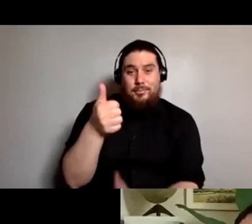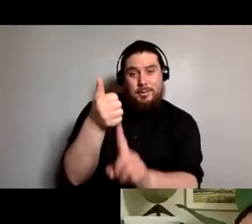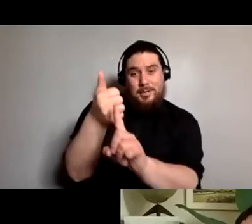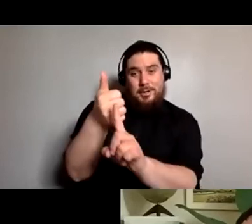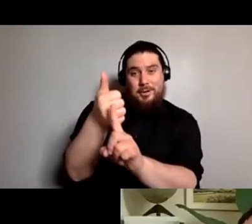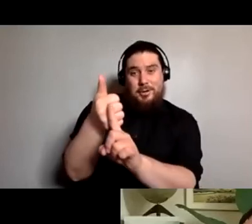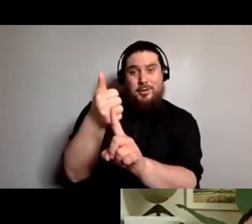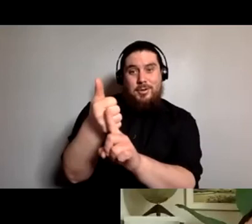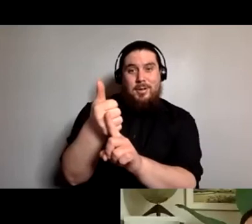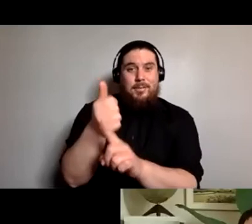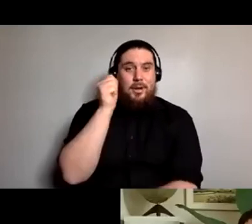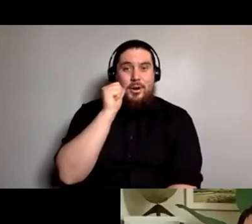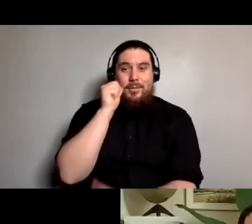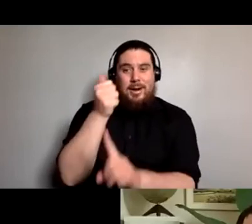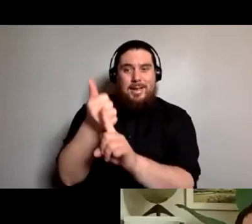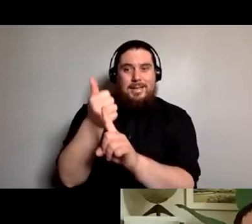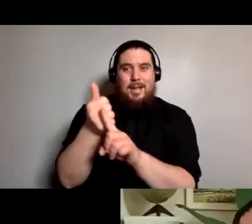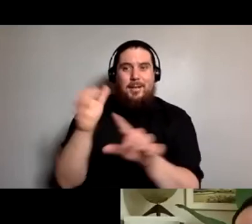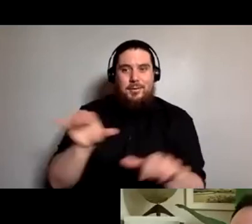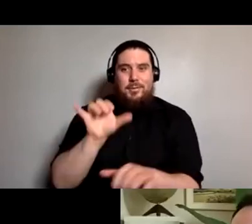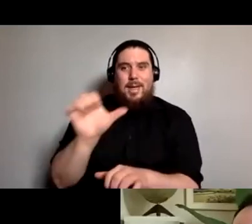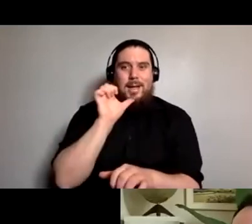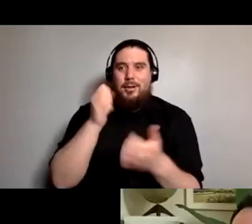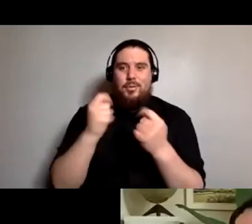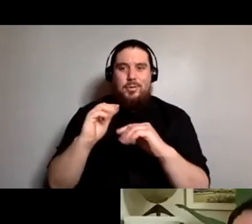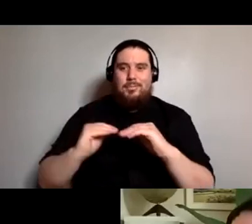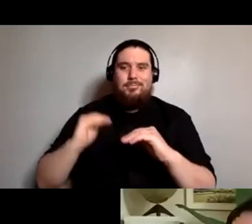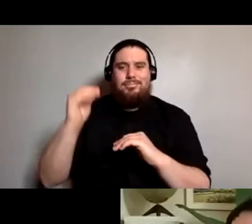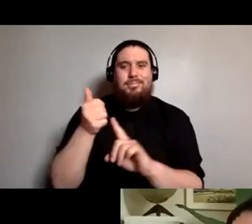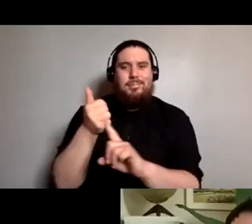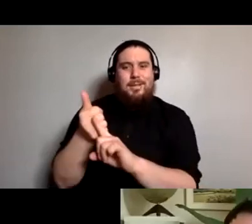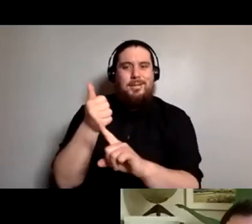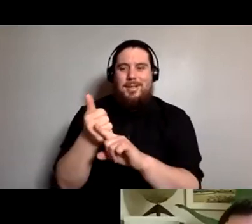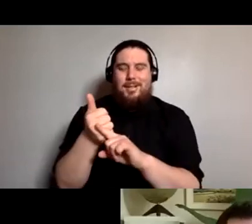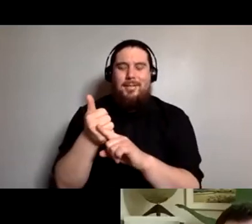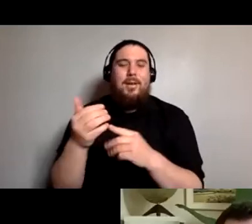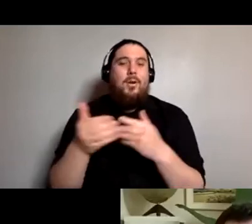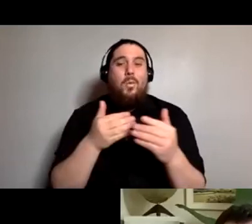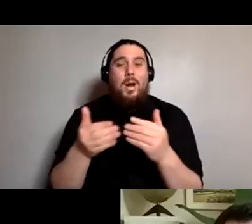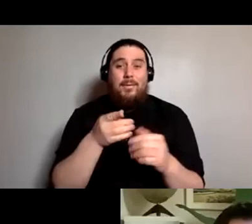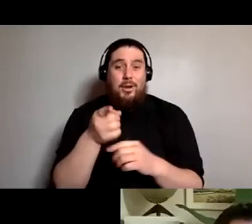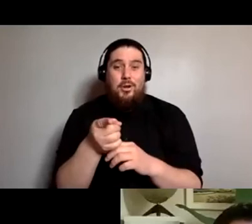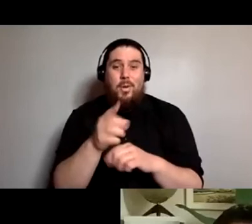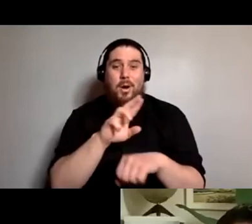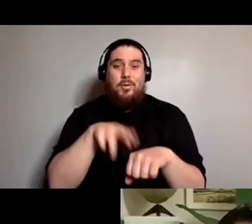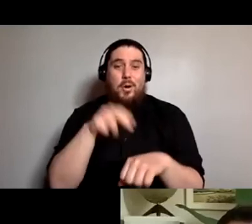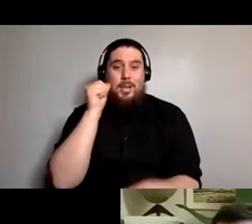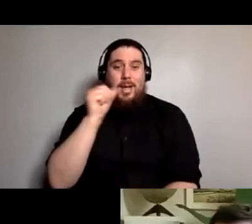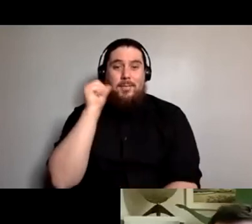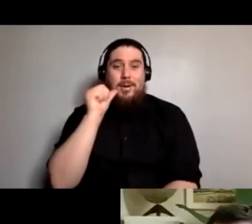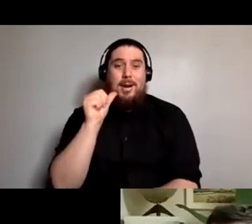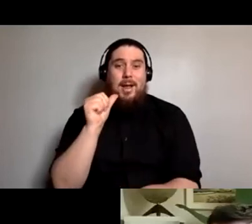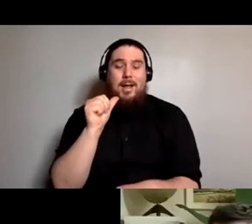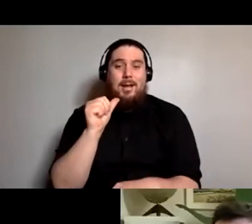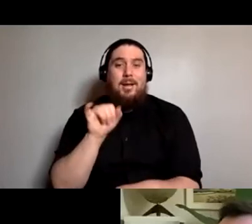your day-to-day self. So whatever you are on a day-to-day basis, if you have